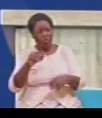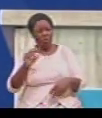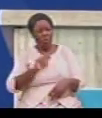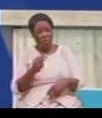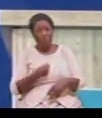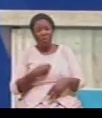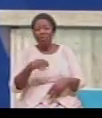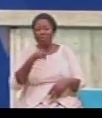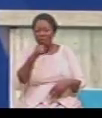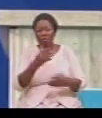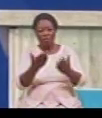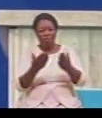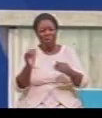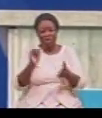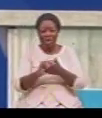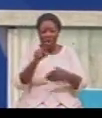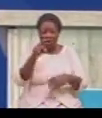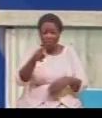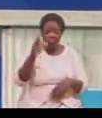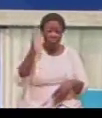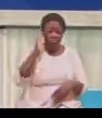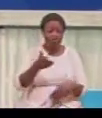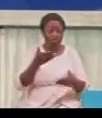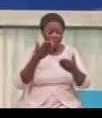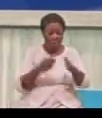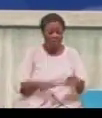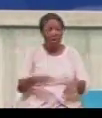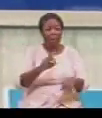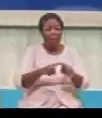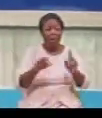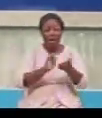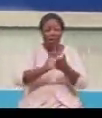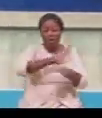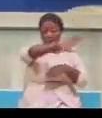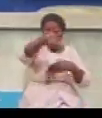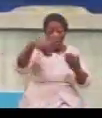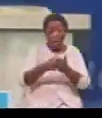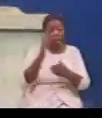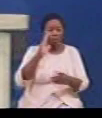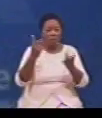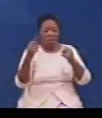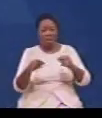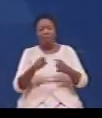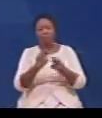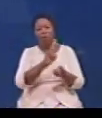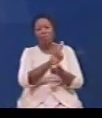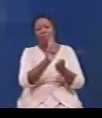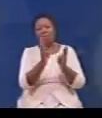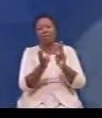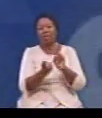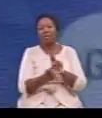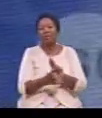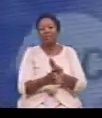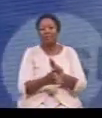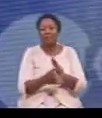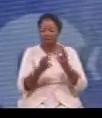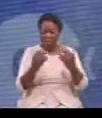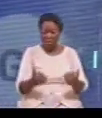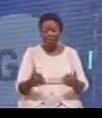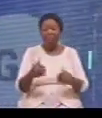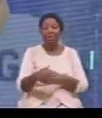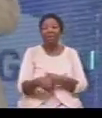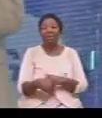you should perish, but that all shall come to repentance.